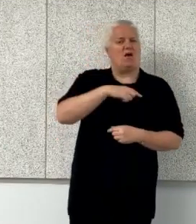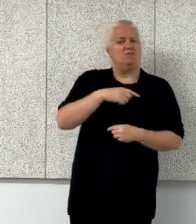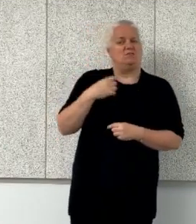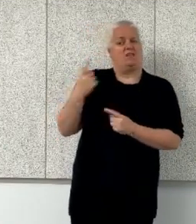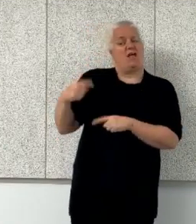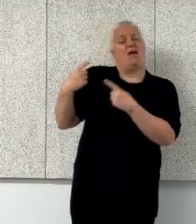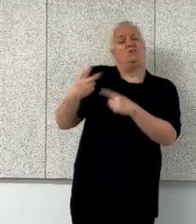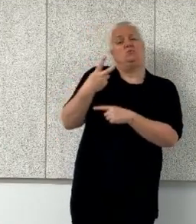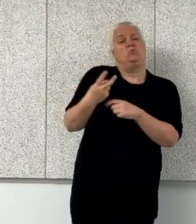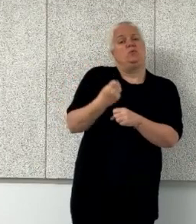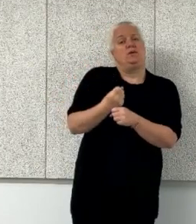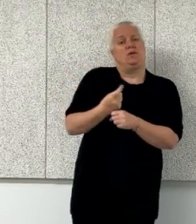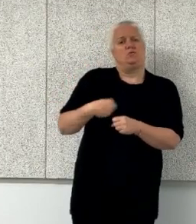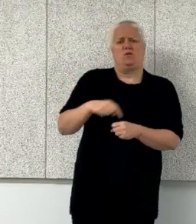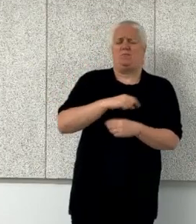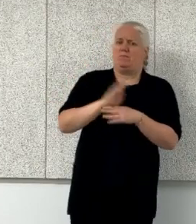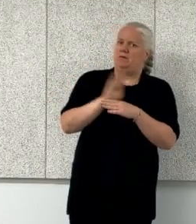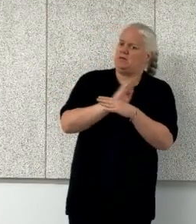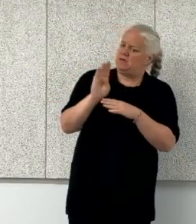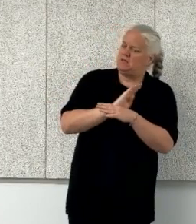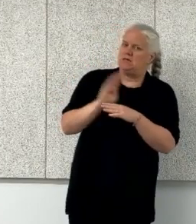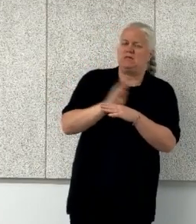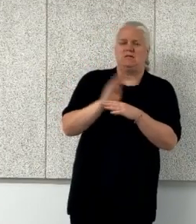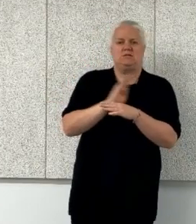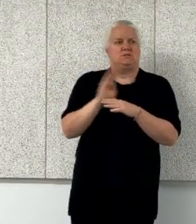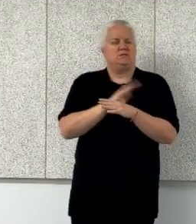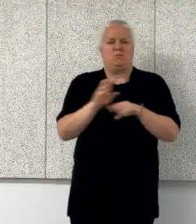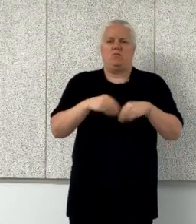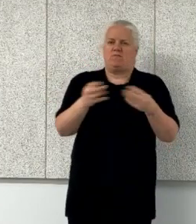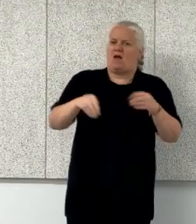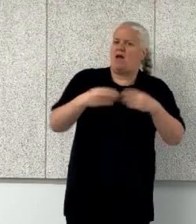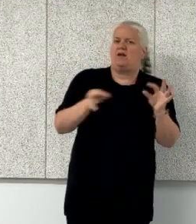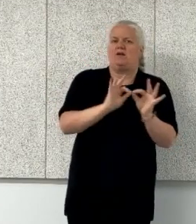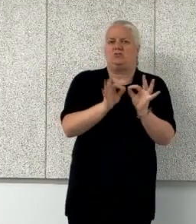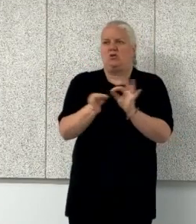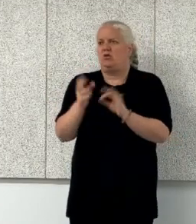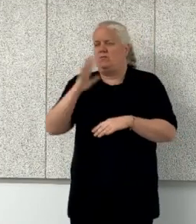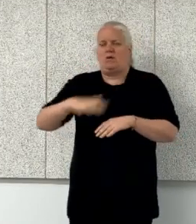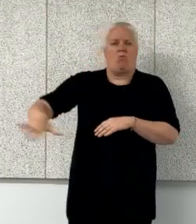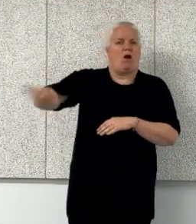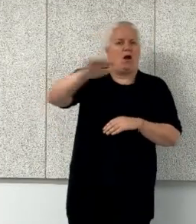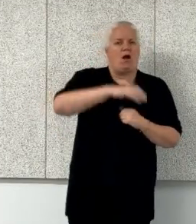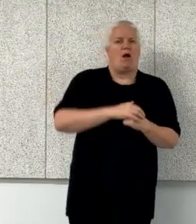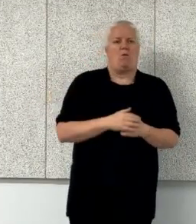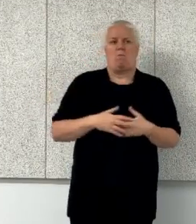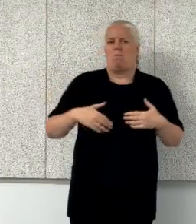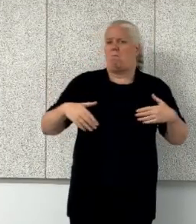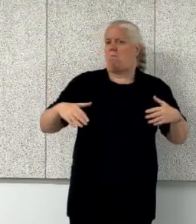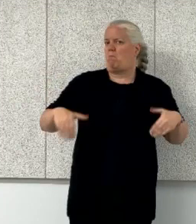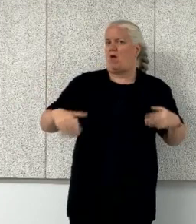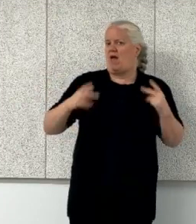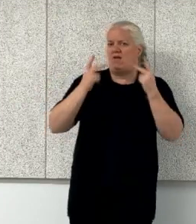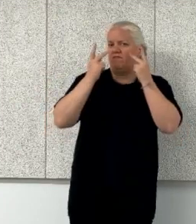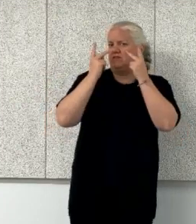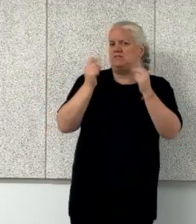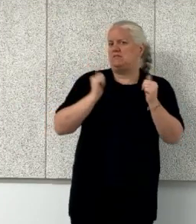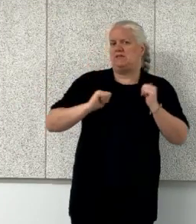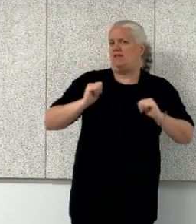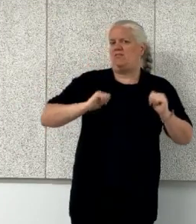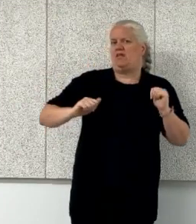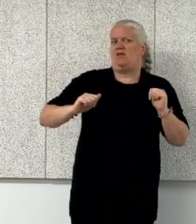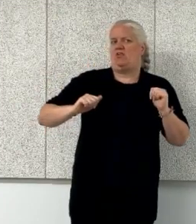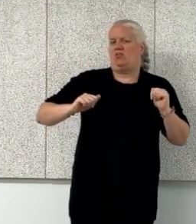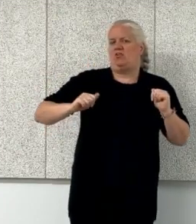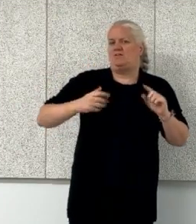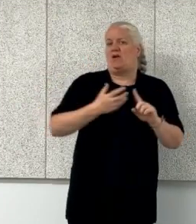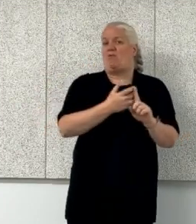2 years, we've been incredibly busy in terms of access issues and haven't seen theaters kind of pull back on that, which I guess